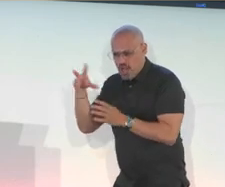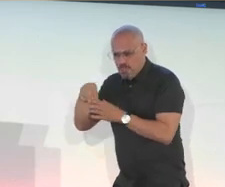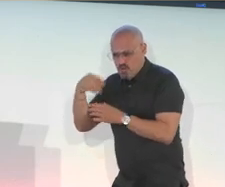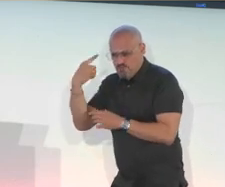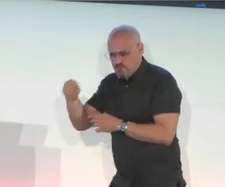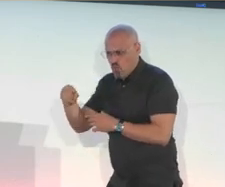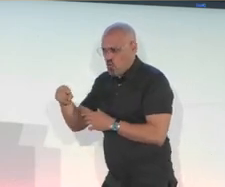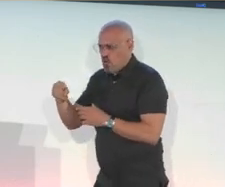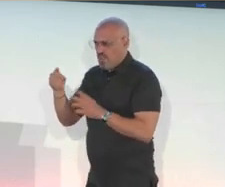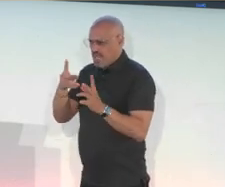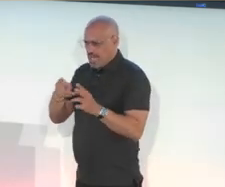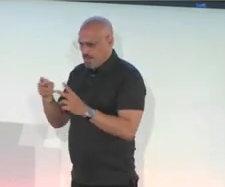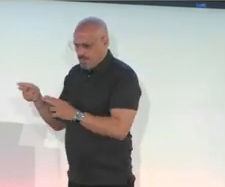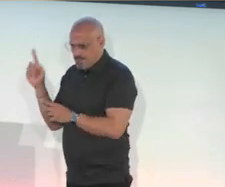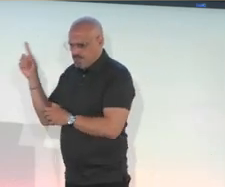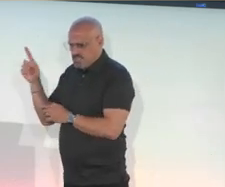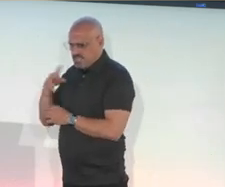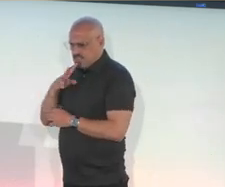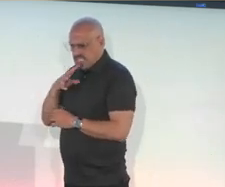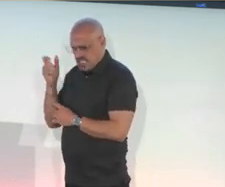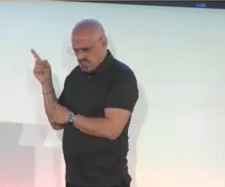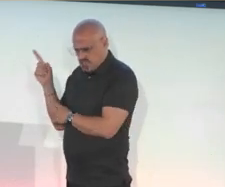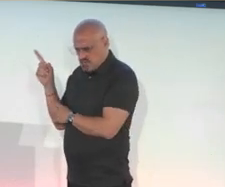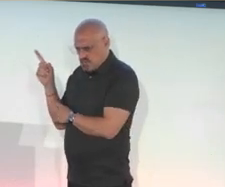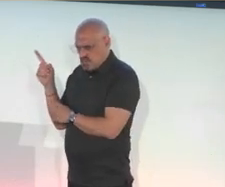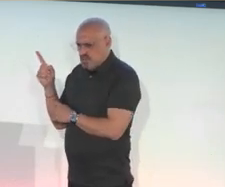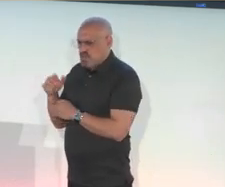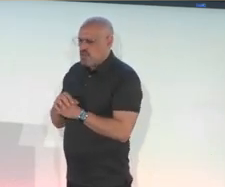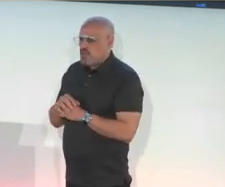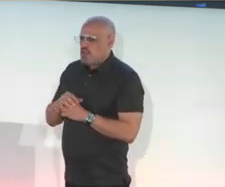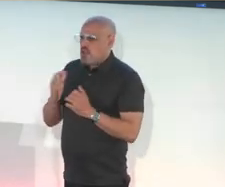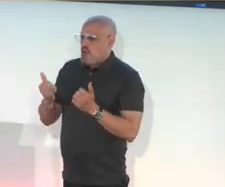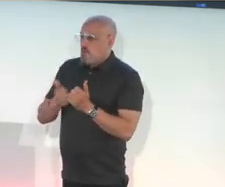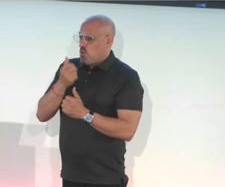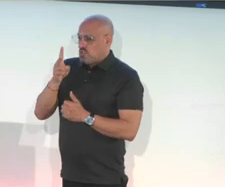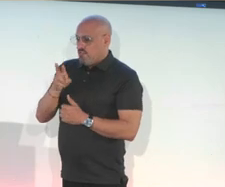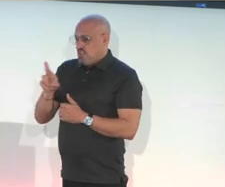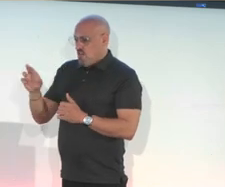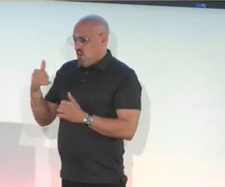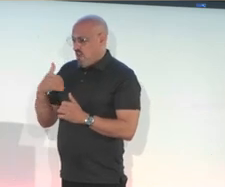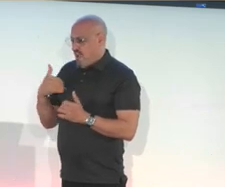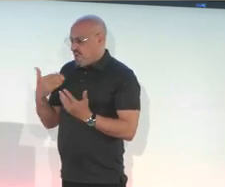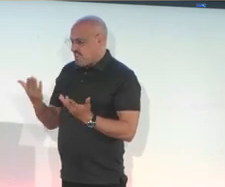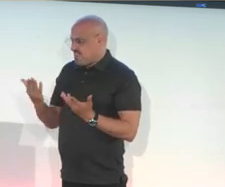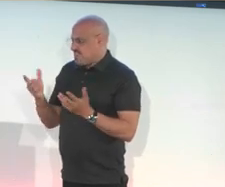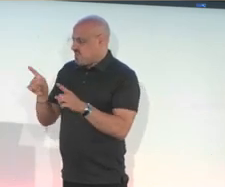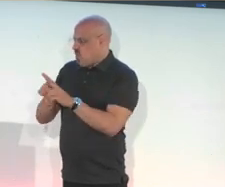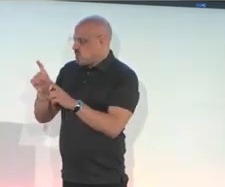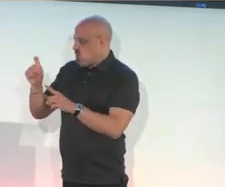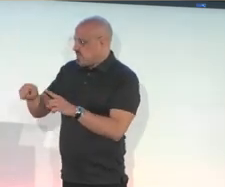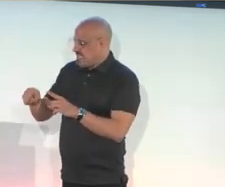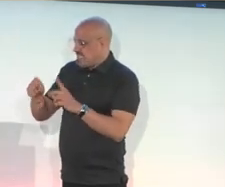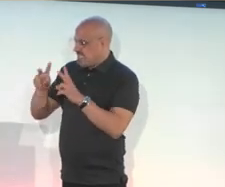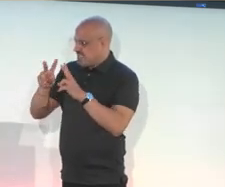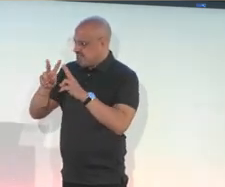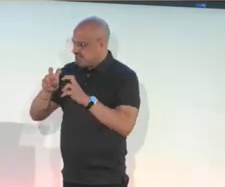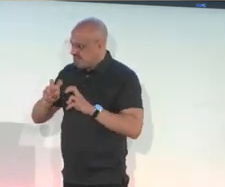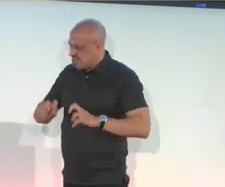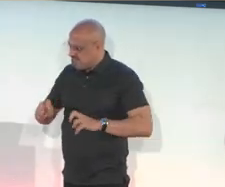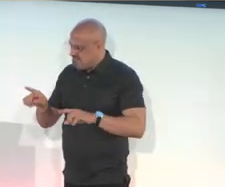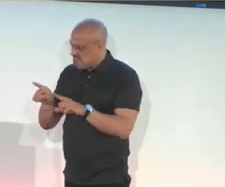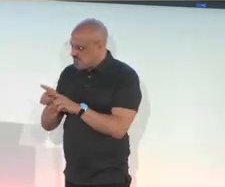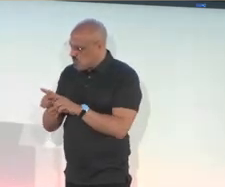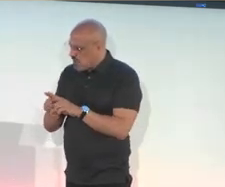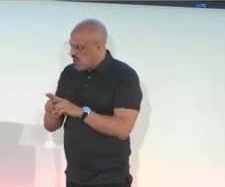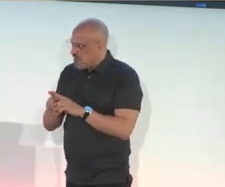the lip speaking. Mm-hmm. While most of the VR headsets today, they also have the deep sensors as well, and